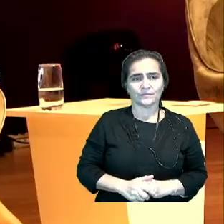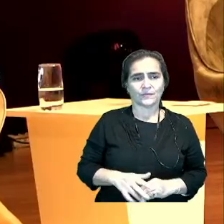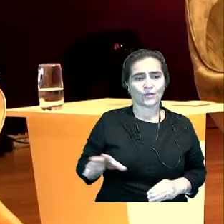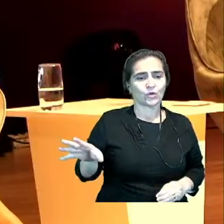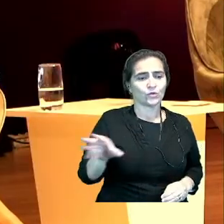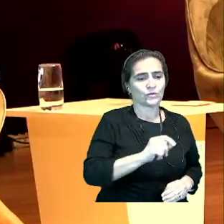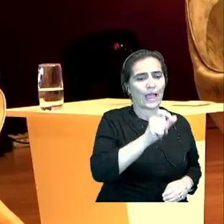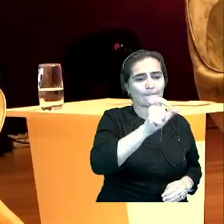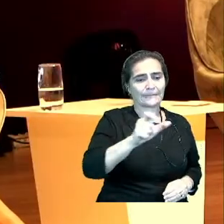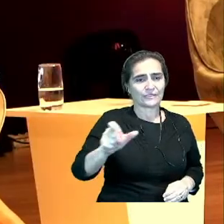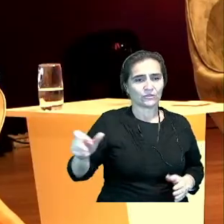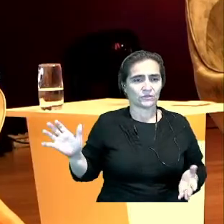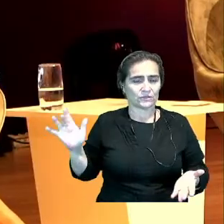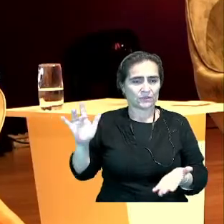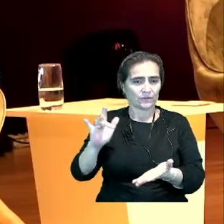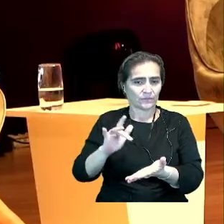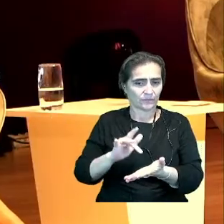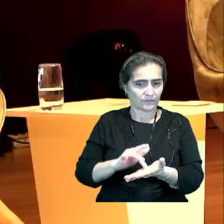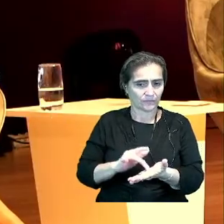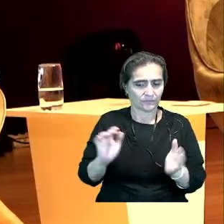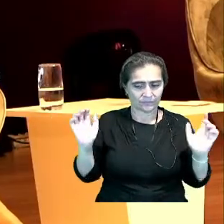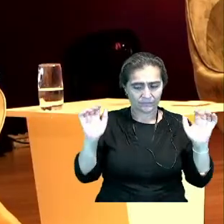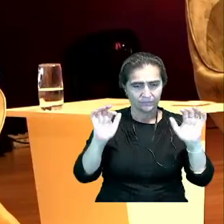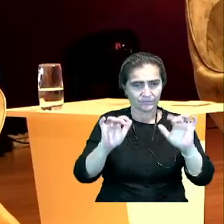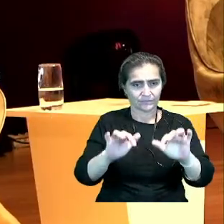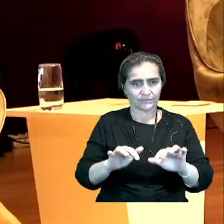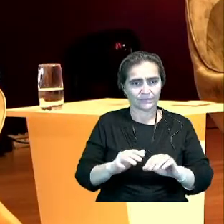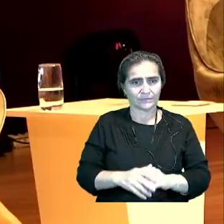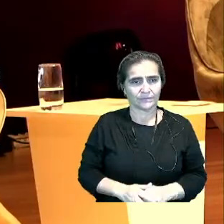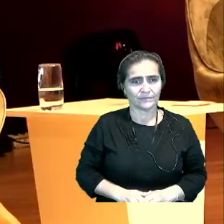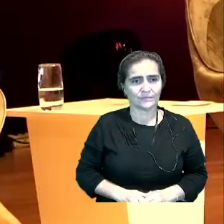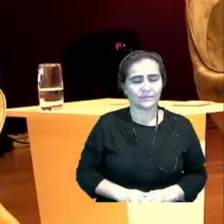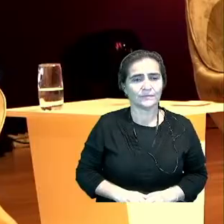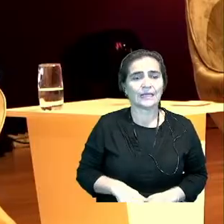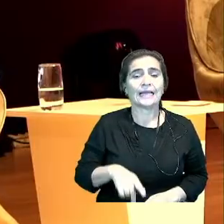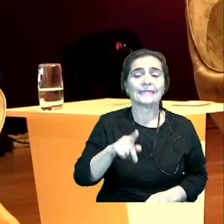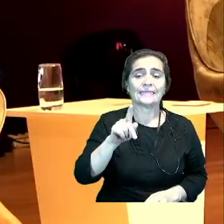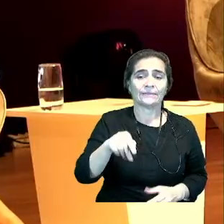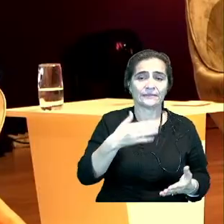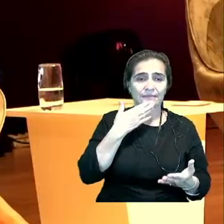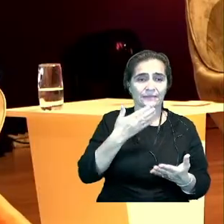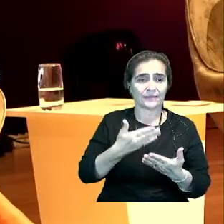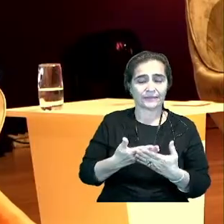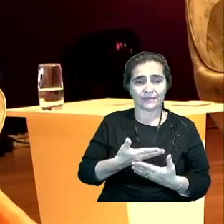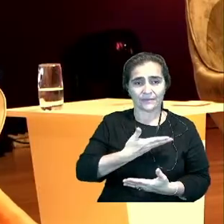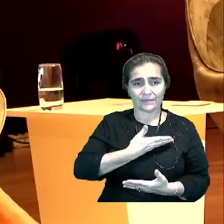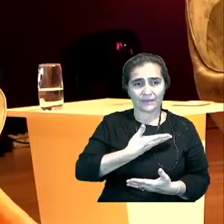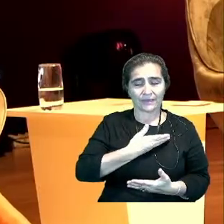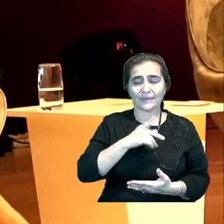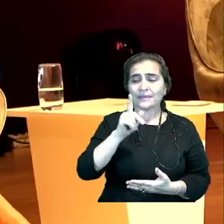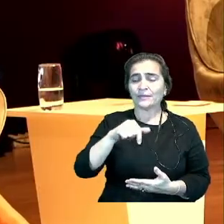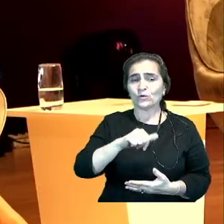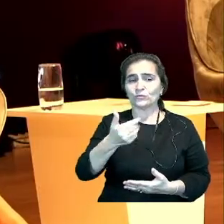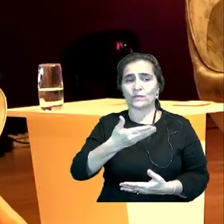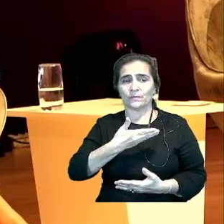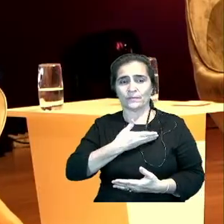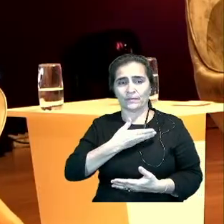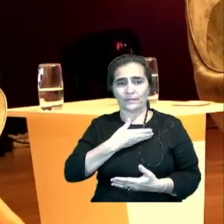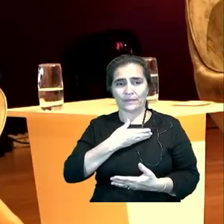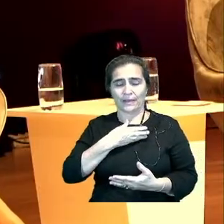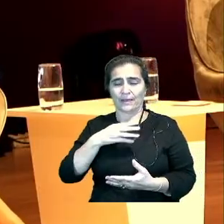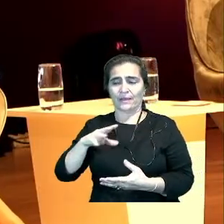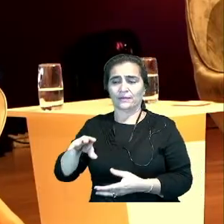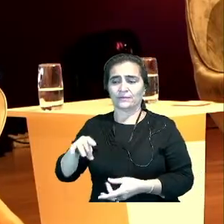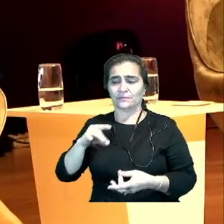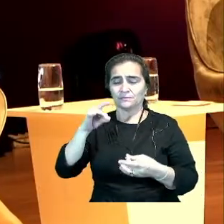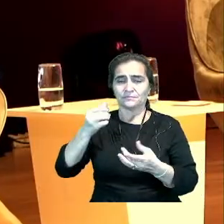dynamizer of the world, and salute the spiritualities and different beliefs of everyone here. And my